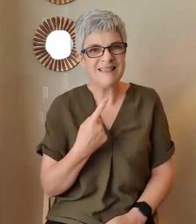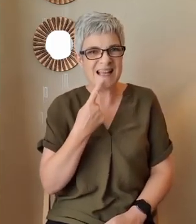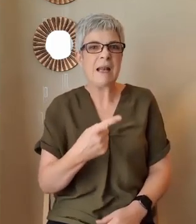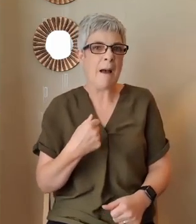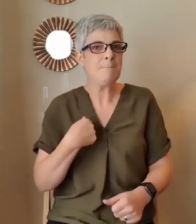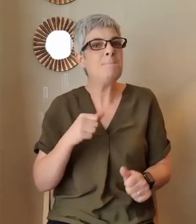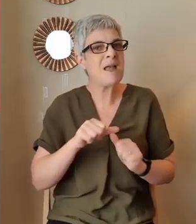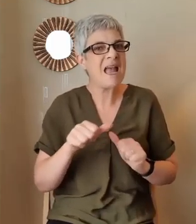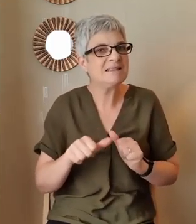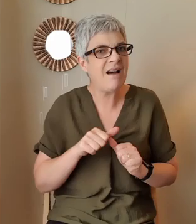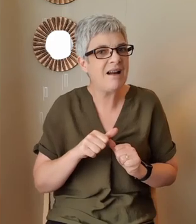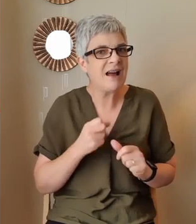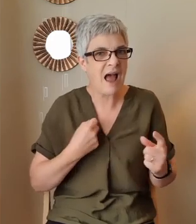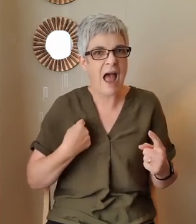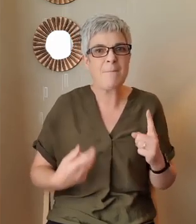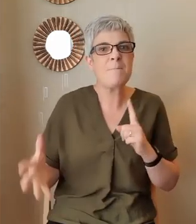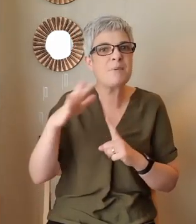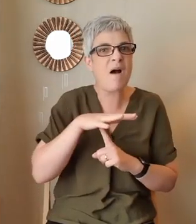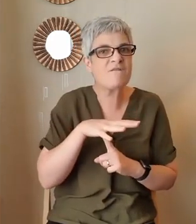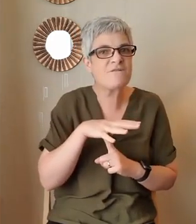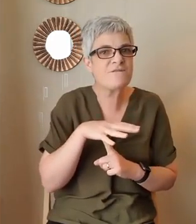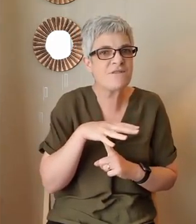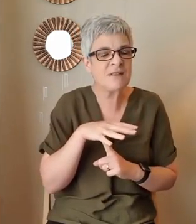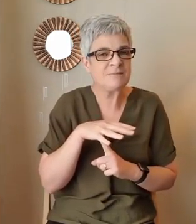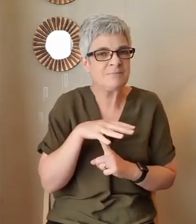a bit better. He's a bit above.